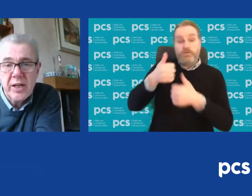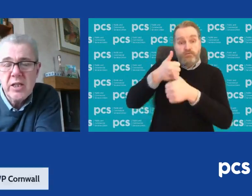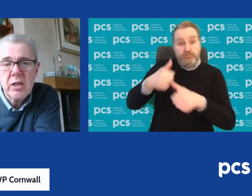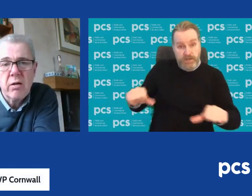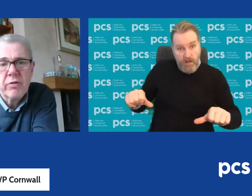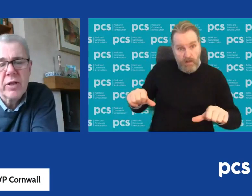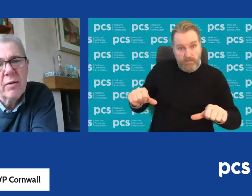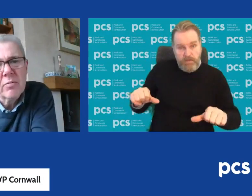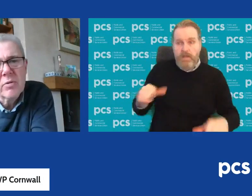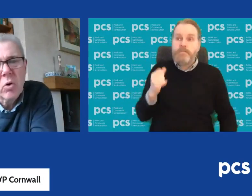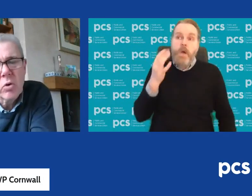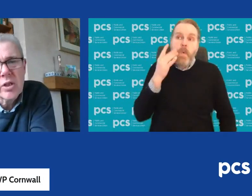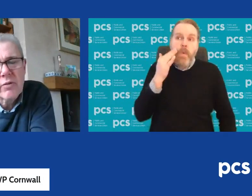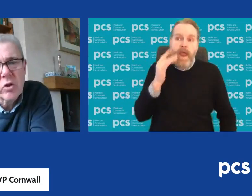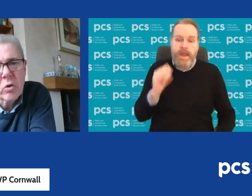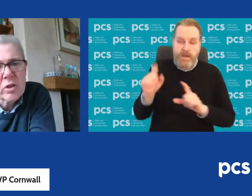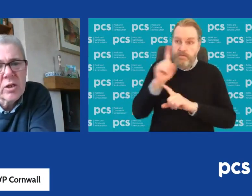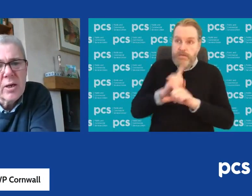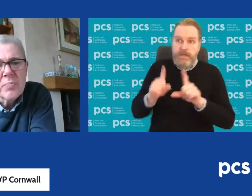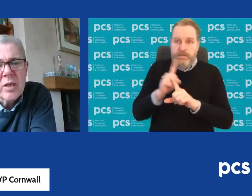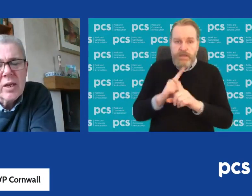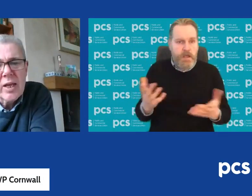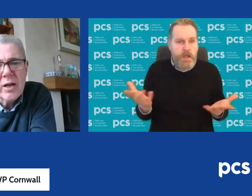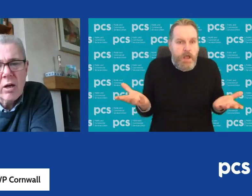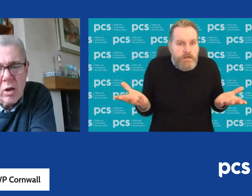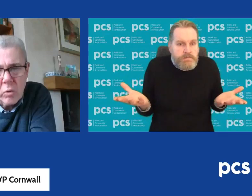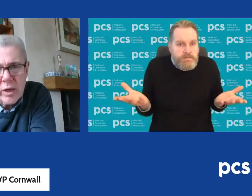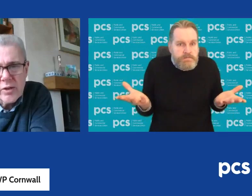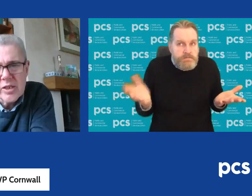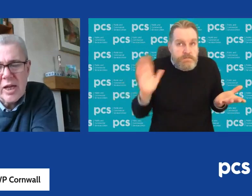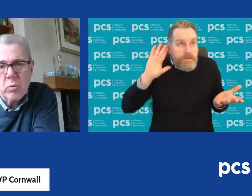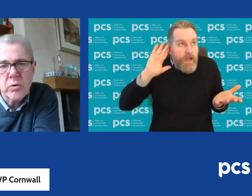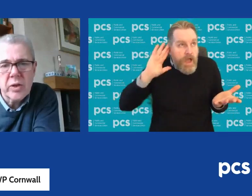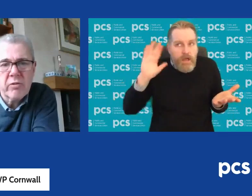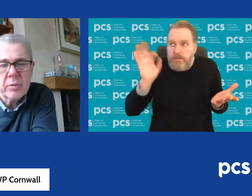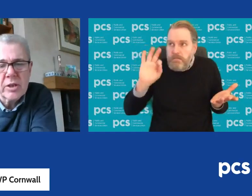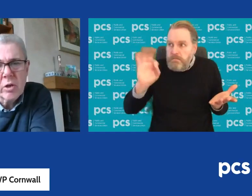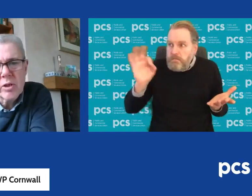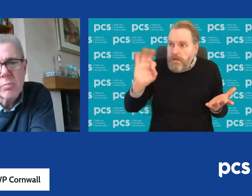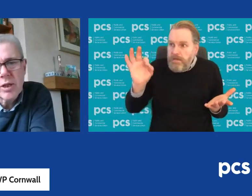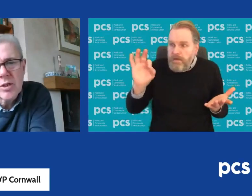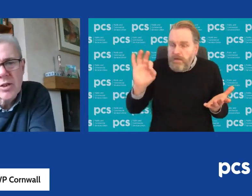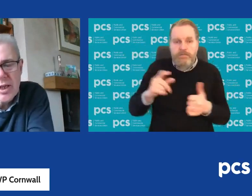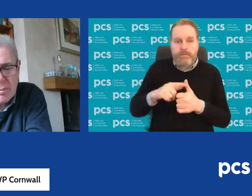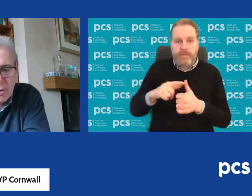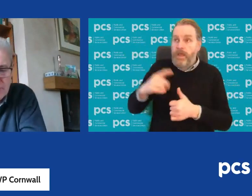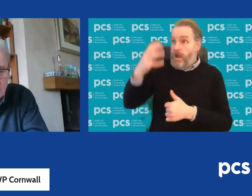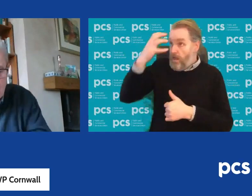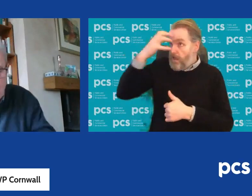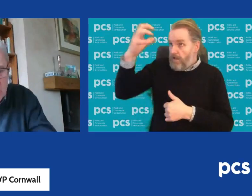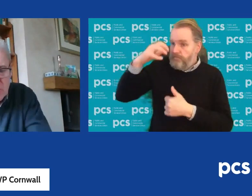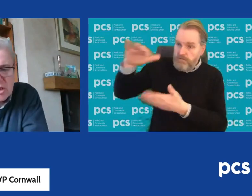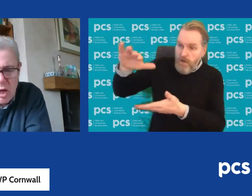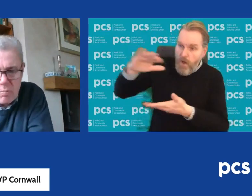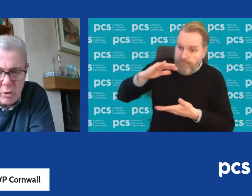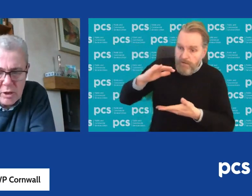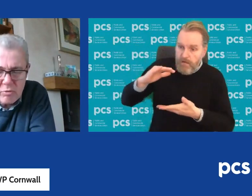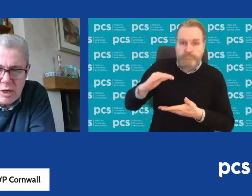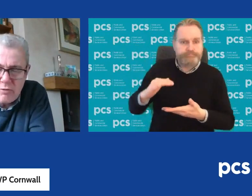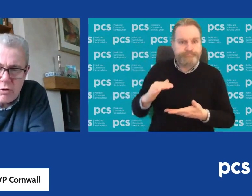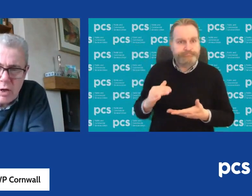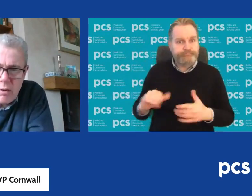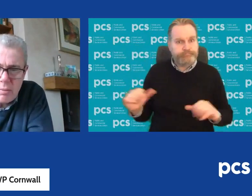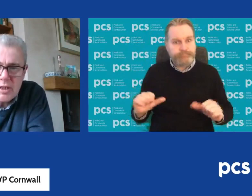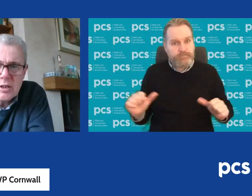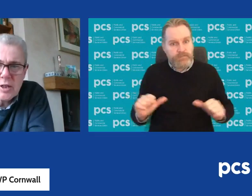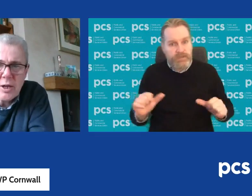the date for that set of talks, let alone understand what the government is going to bring to the table. So the start point